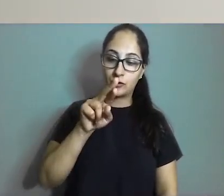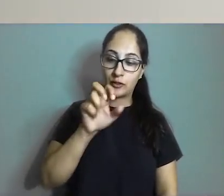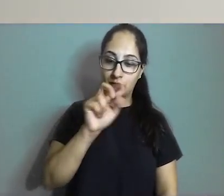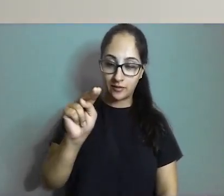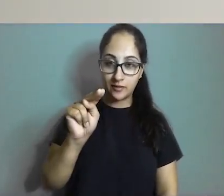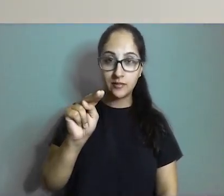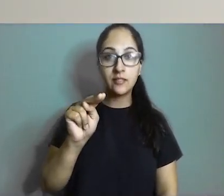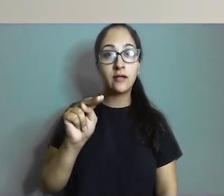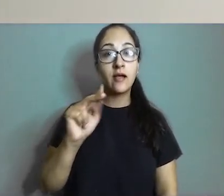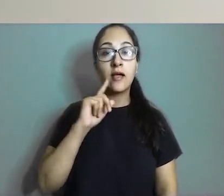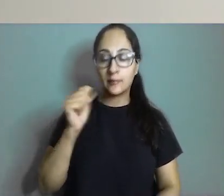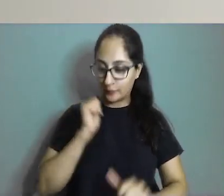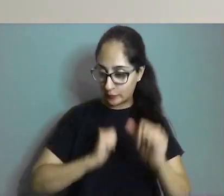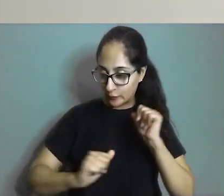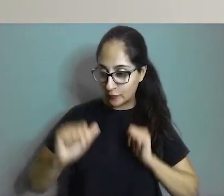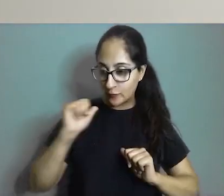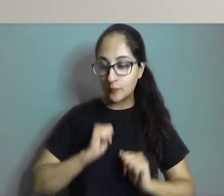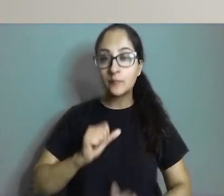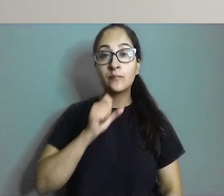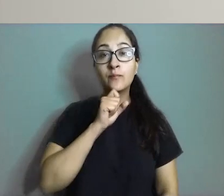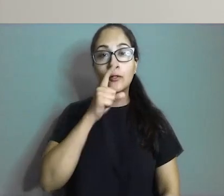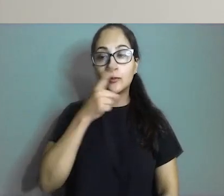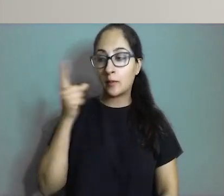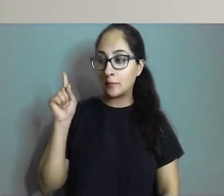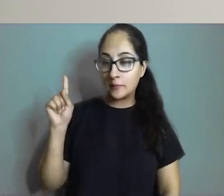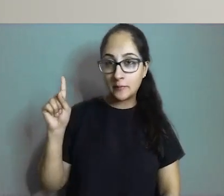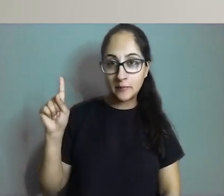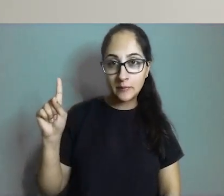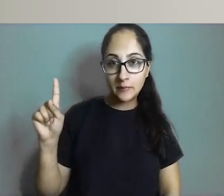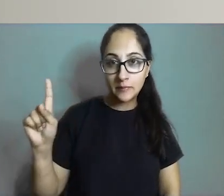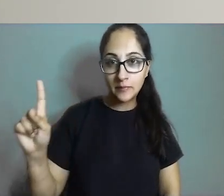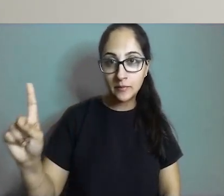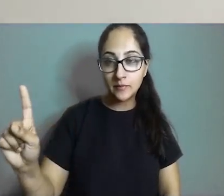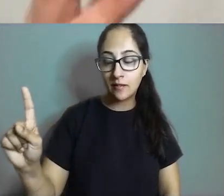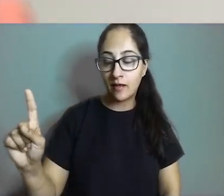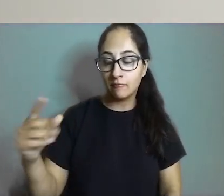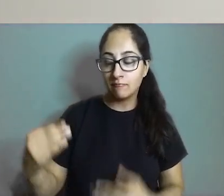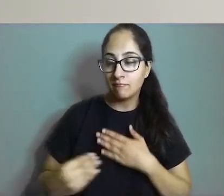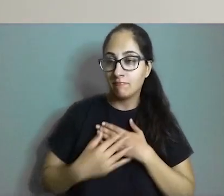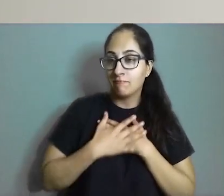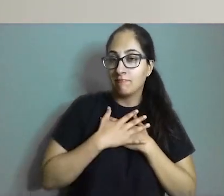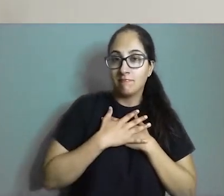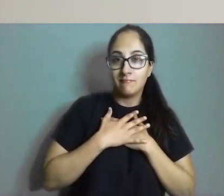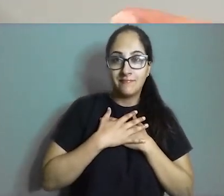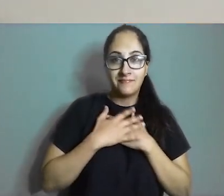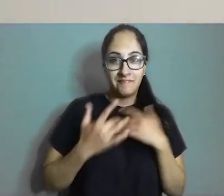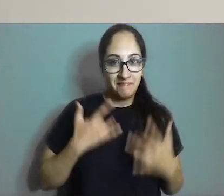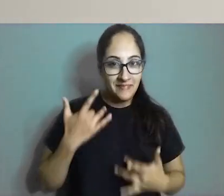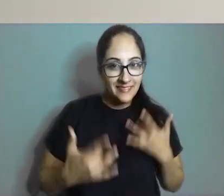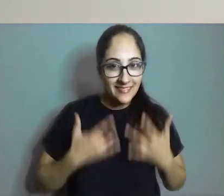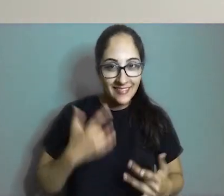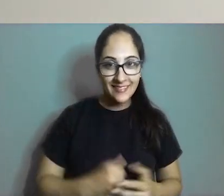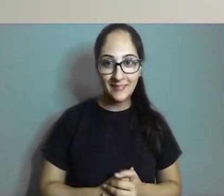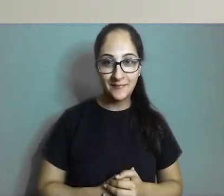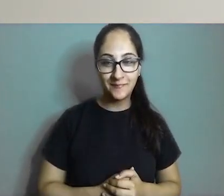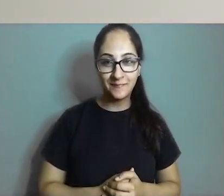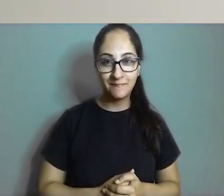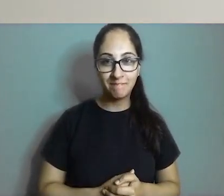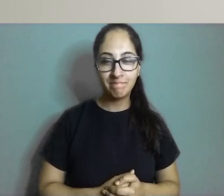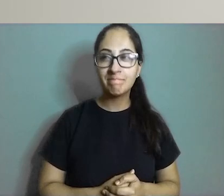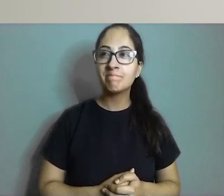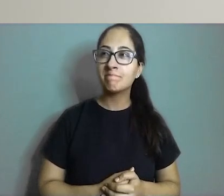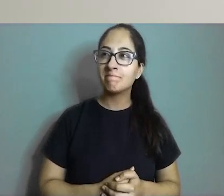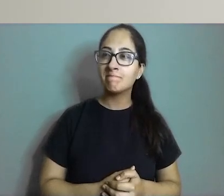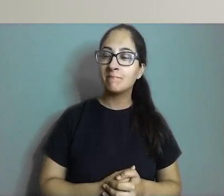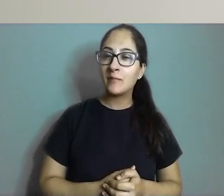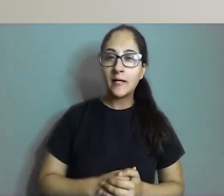nicely, and it was in the Sheraton Hotel, and we played there, and Hazar Imam walked past, and so those were